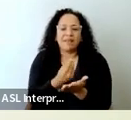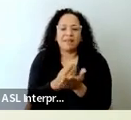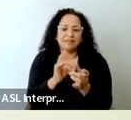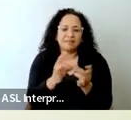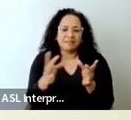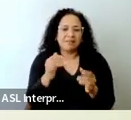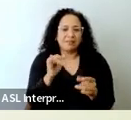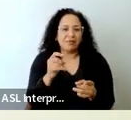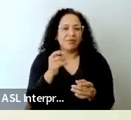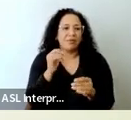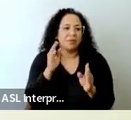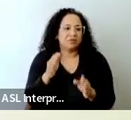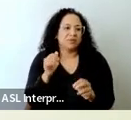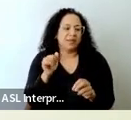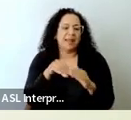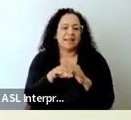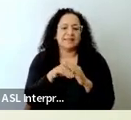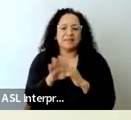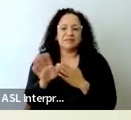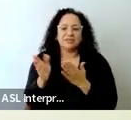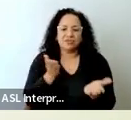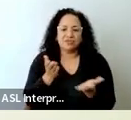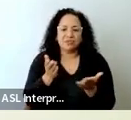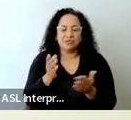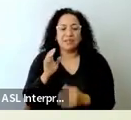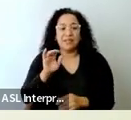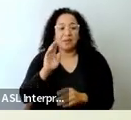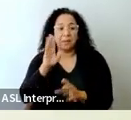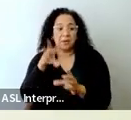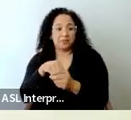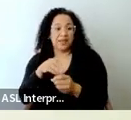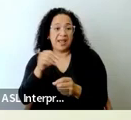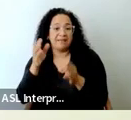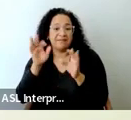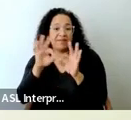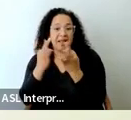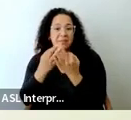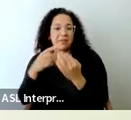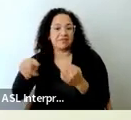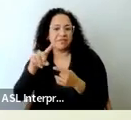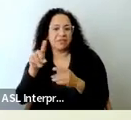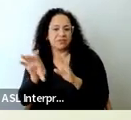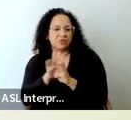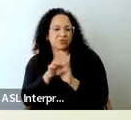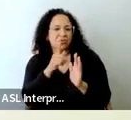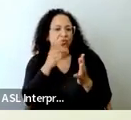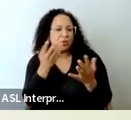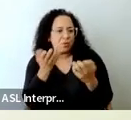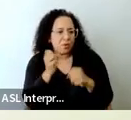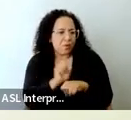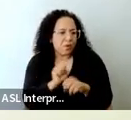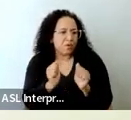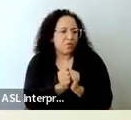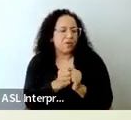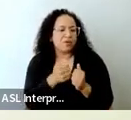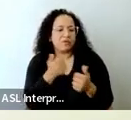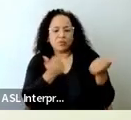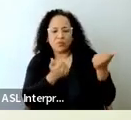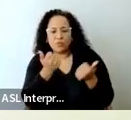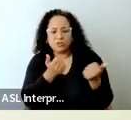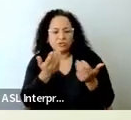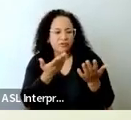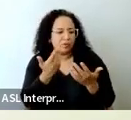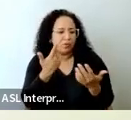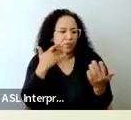can access the services. Now the participant and the family, again, they're choosing who they want to work with, you know, what the service is going to look